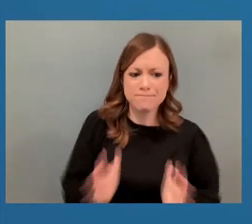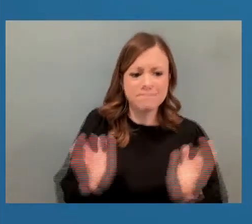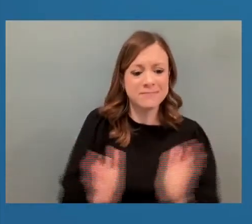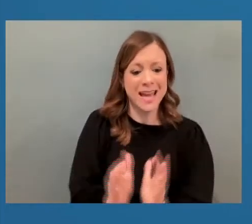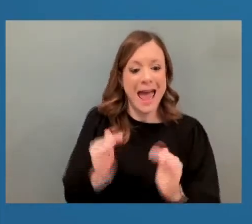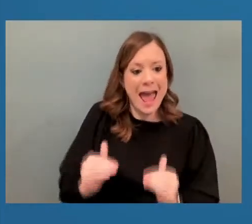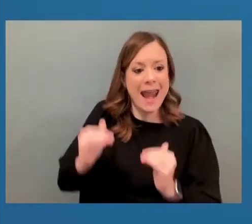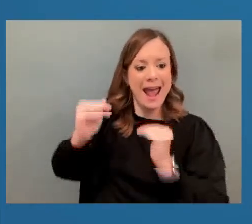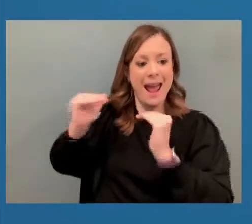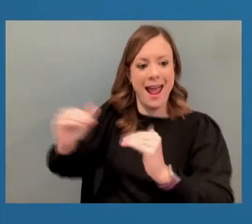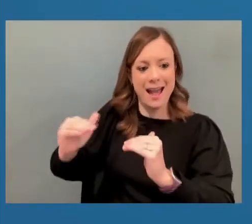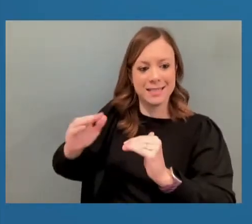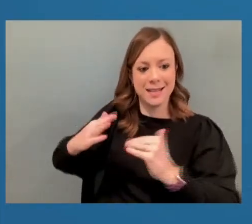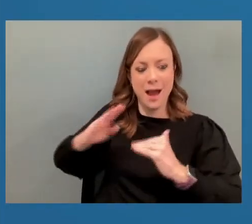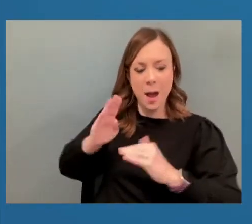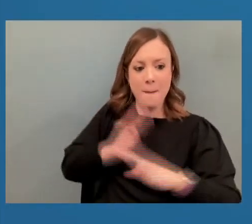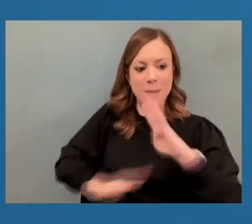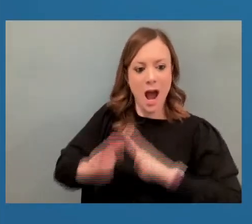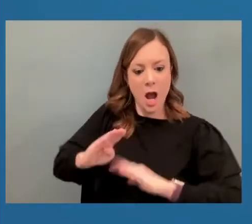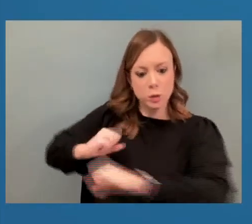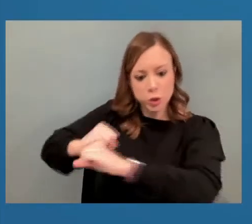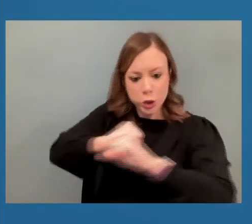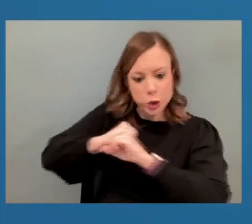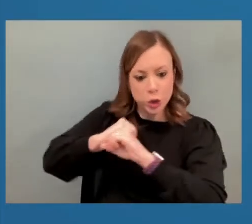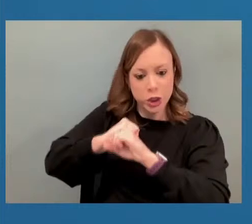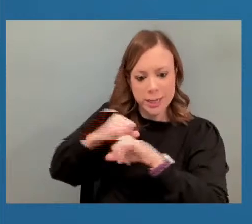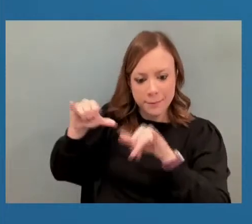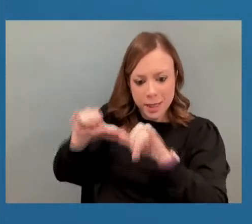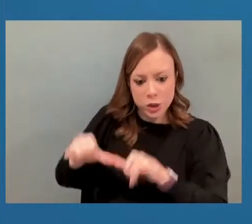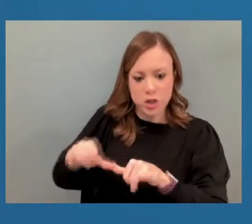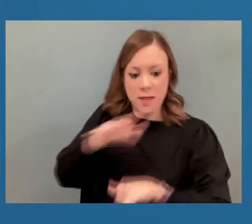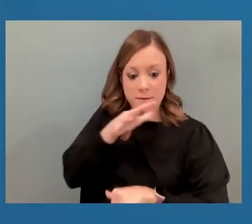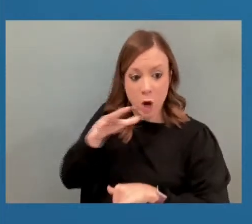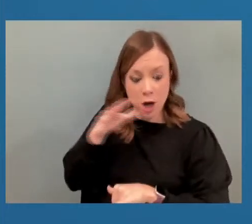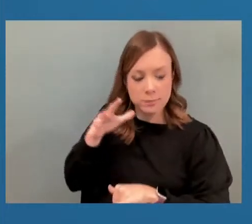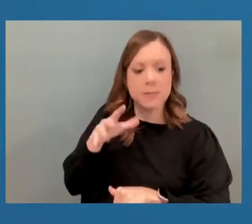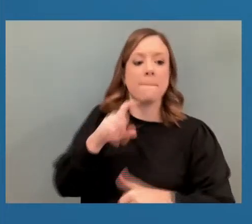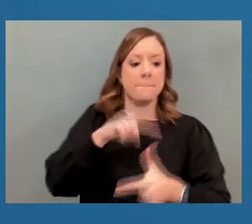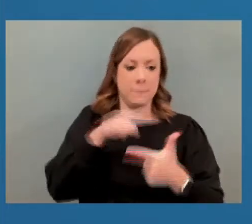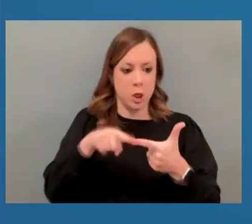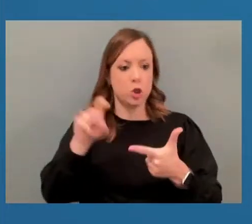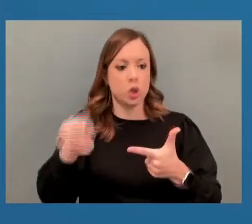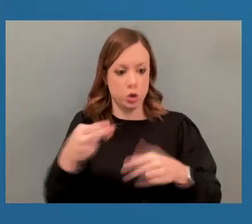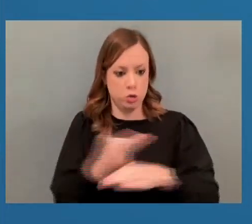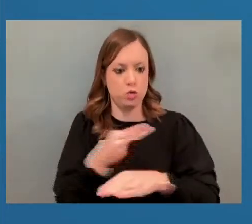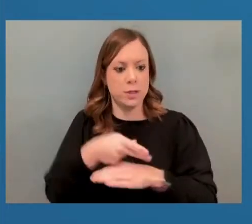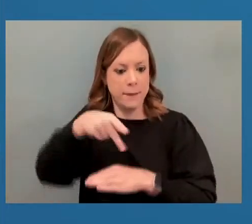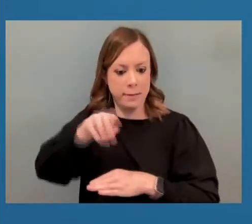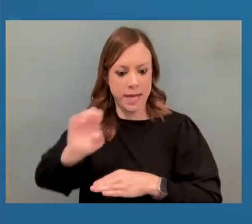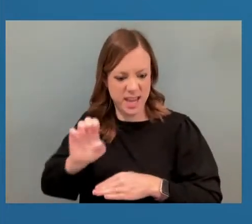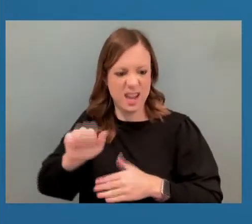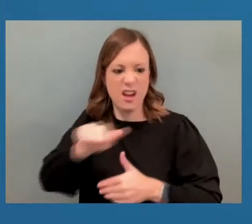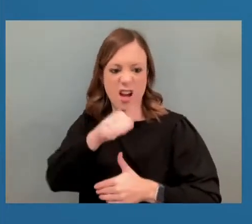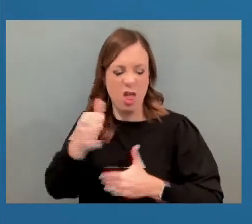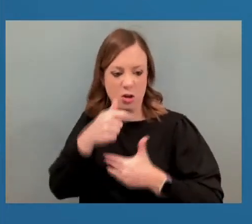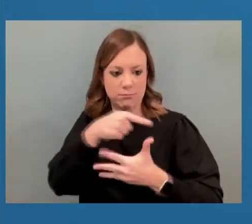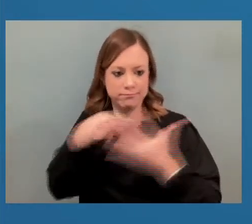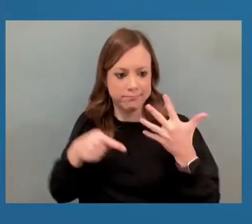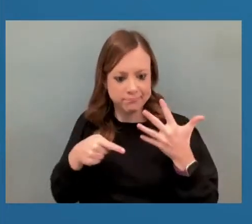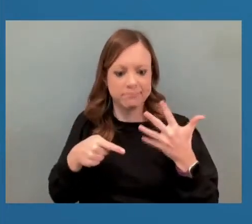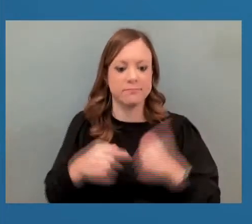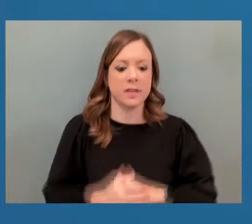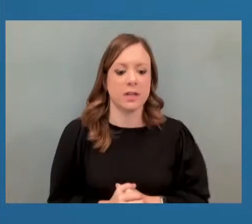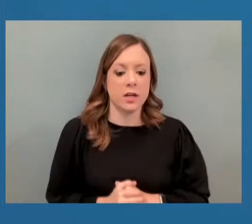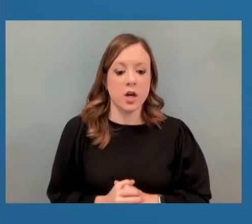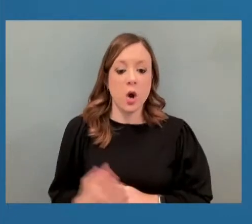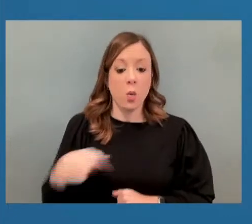of PPE, and more. We have been monitoring avian influenza in poultry since 2022 and have